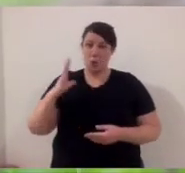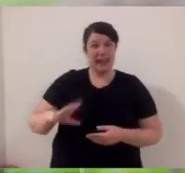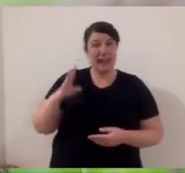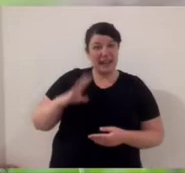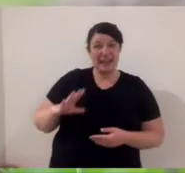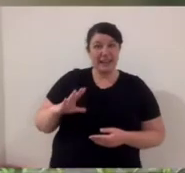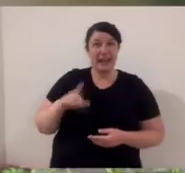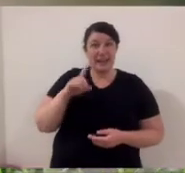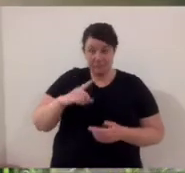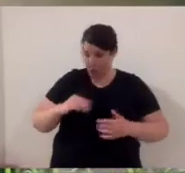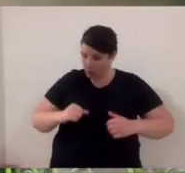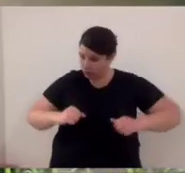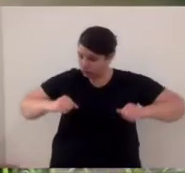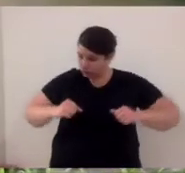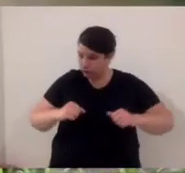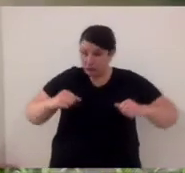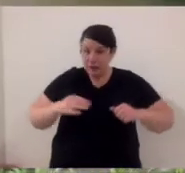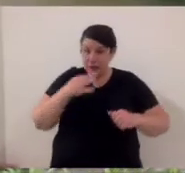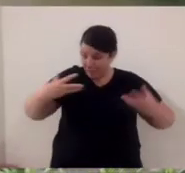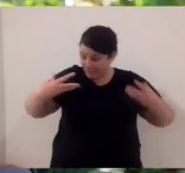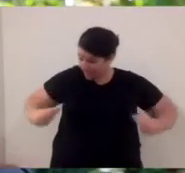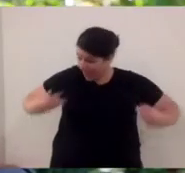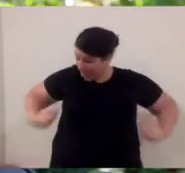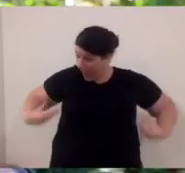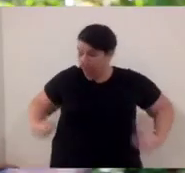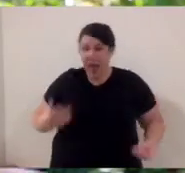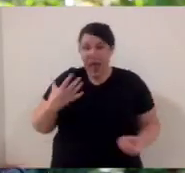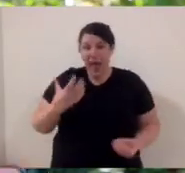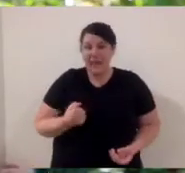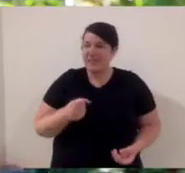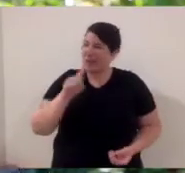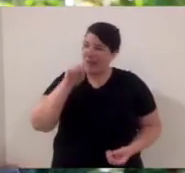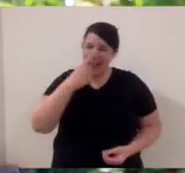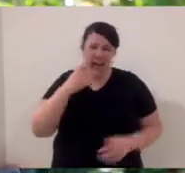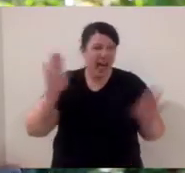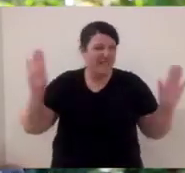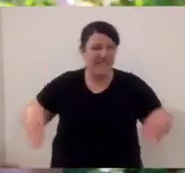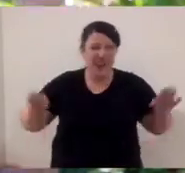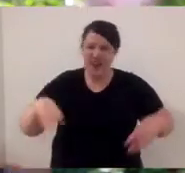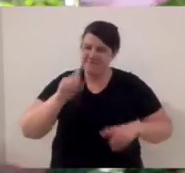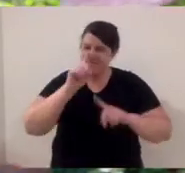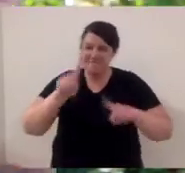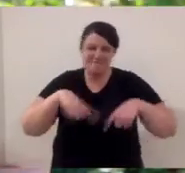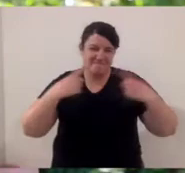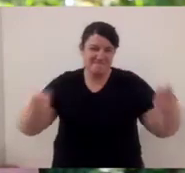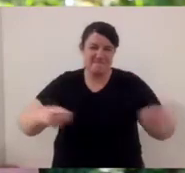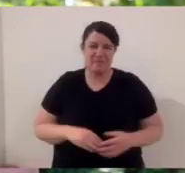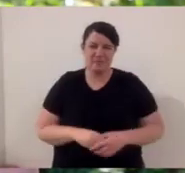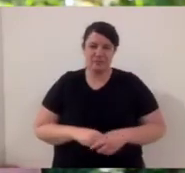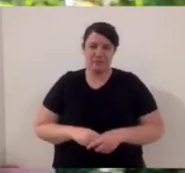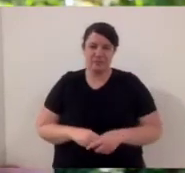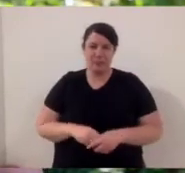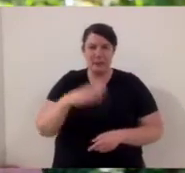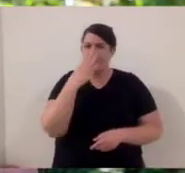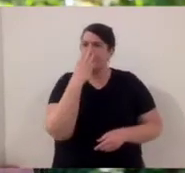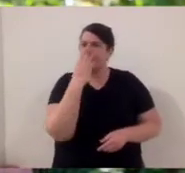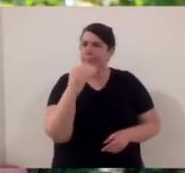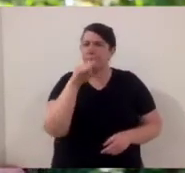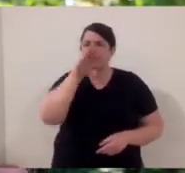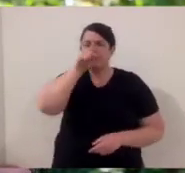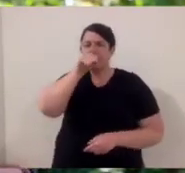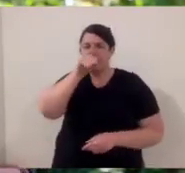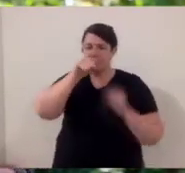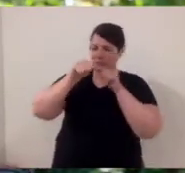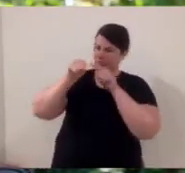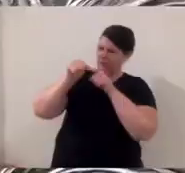they still have these little wings with little feathers, but they can't help them to fly. Now, if we start up at the beak, the emu beak,